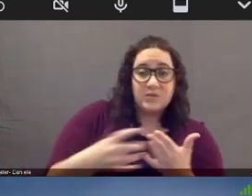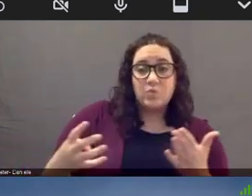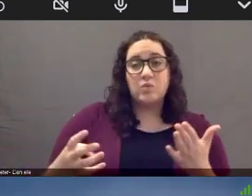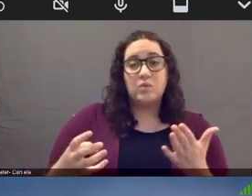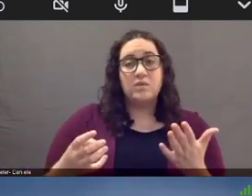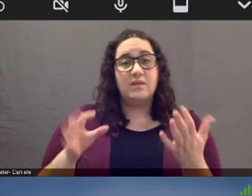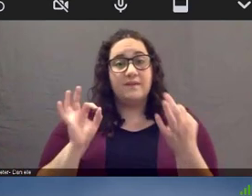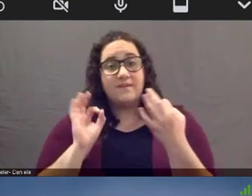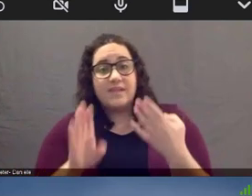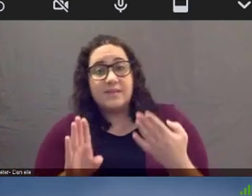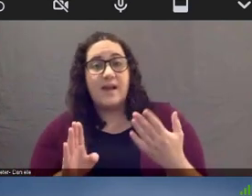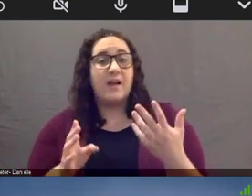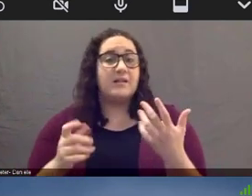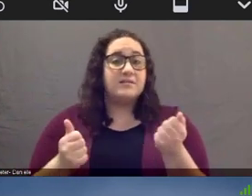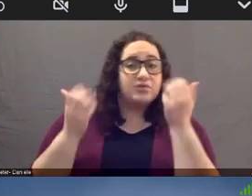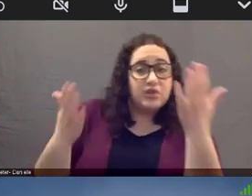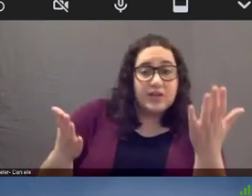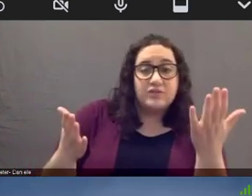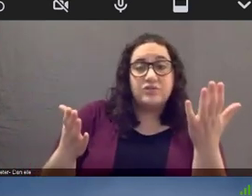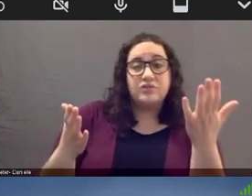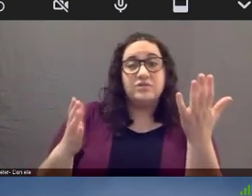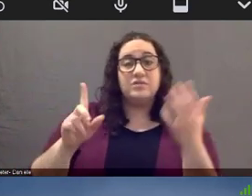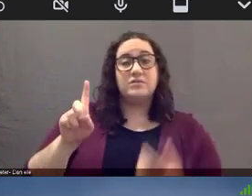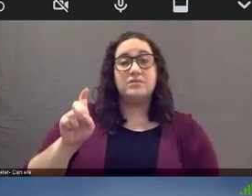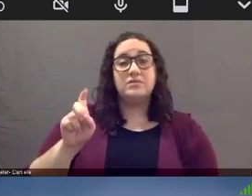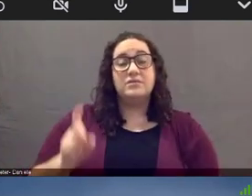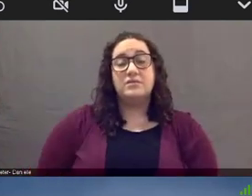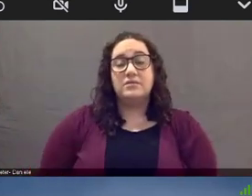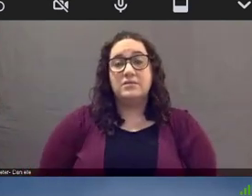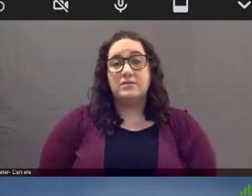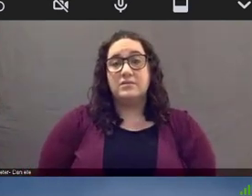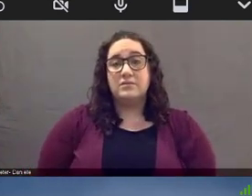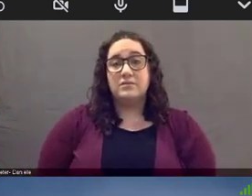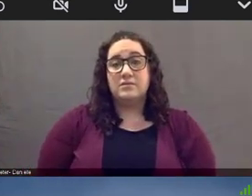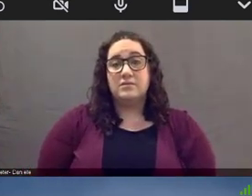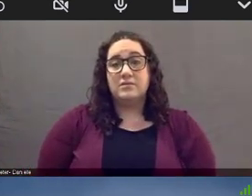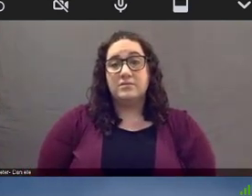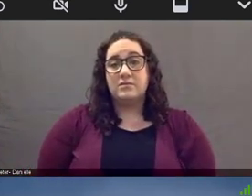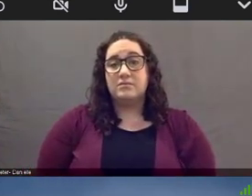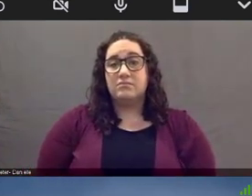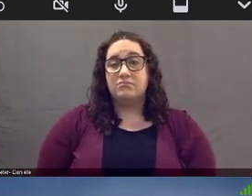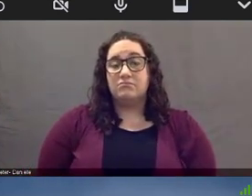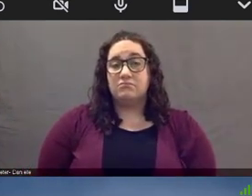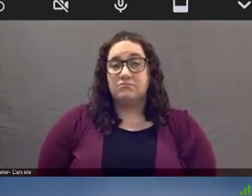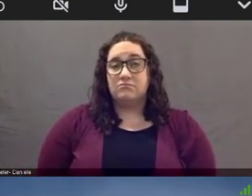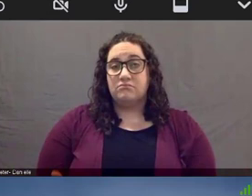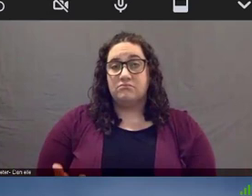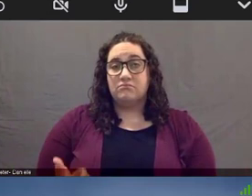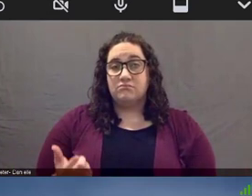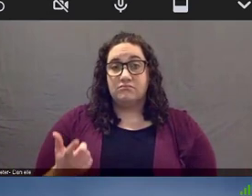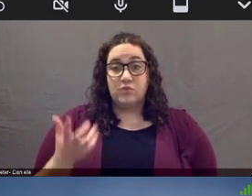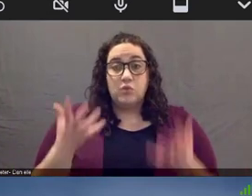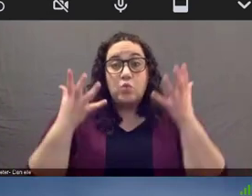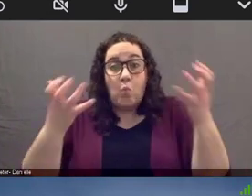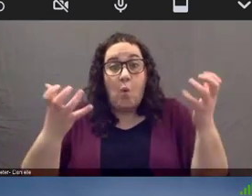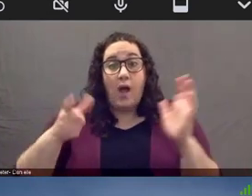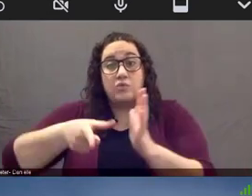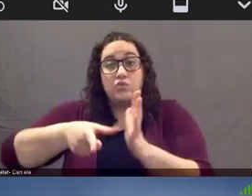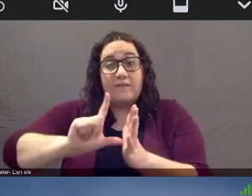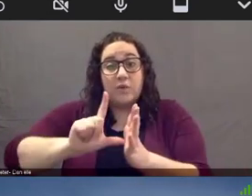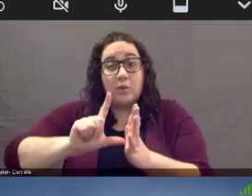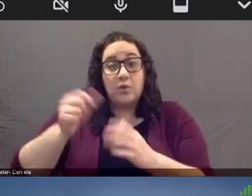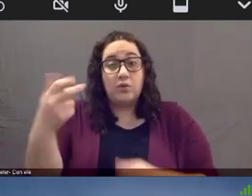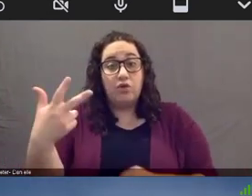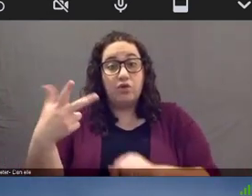or suggestions about what do you think about doing review of these exams over the next three classes, or if you have other suggestions